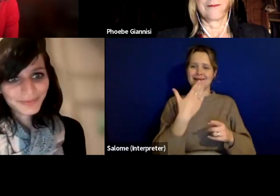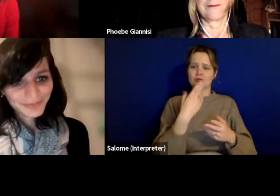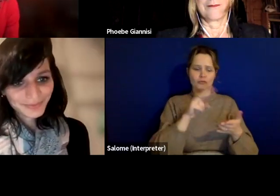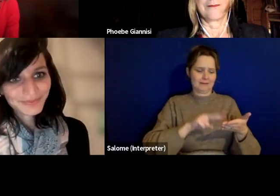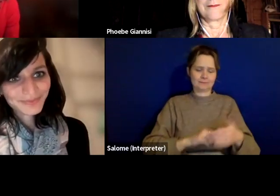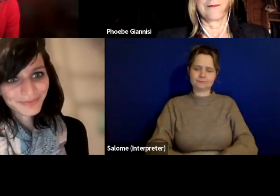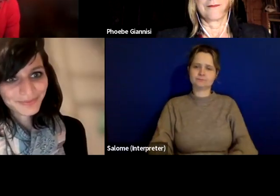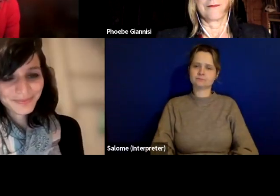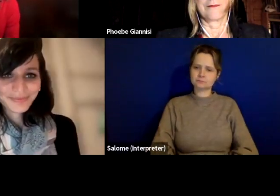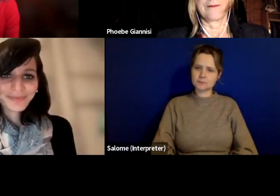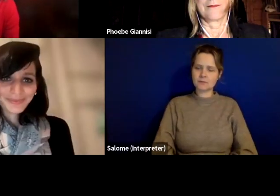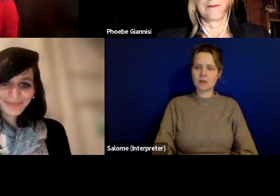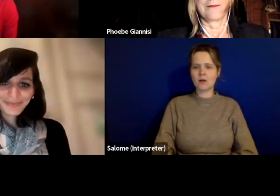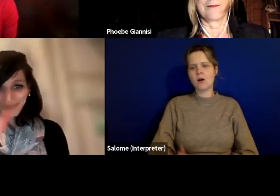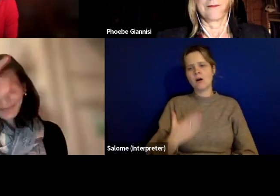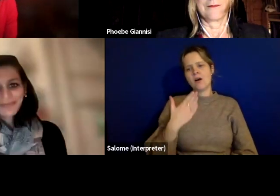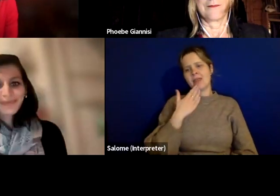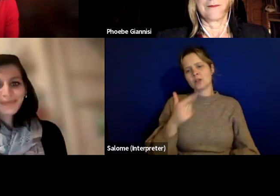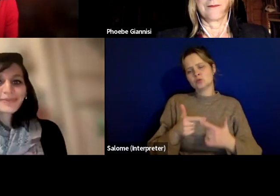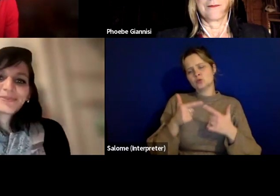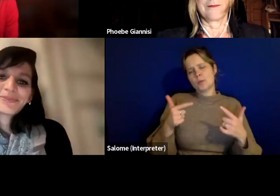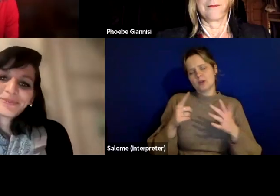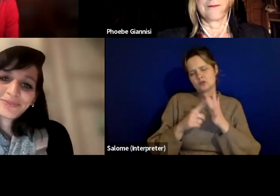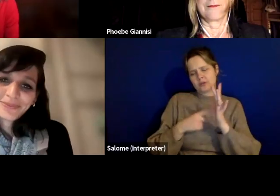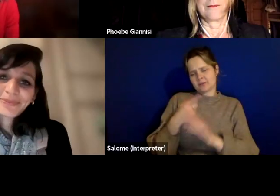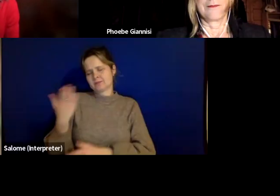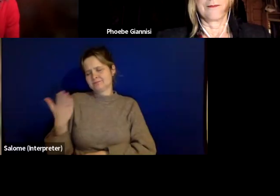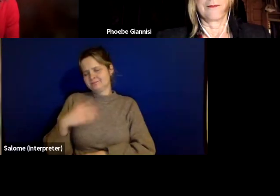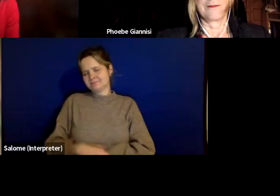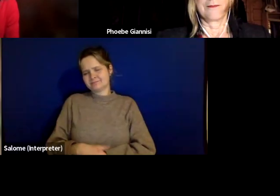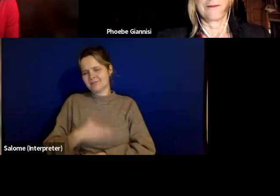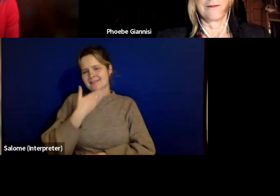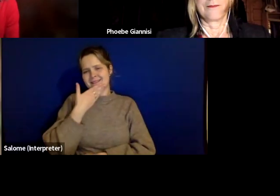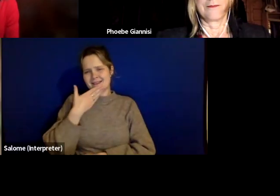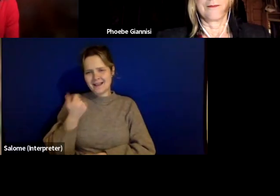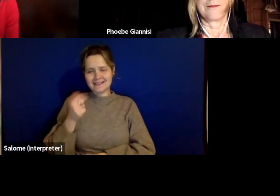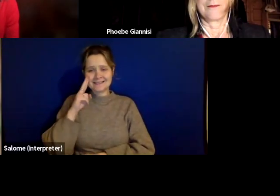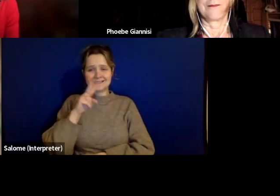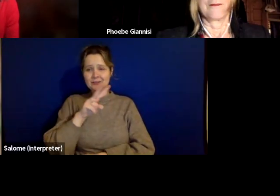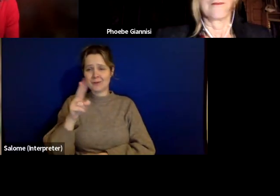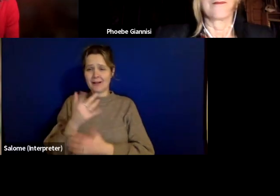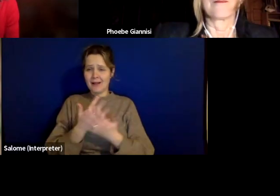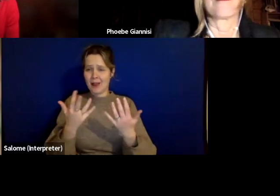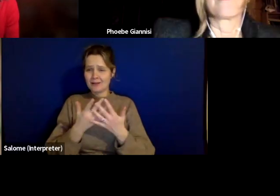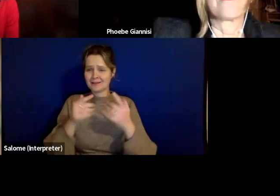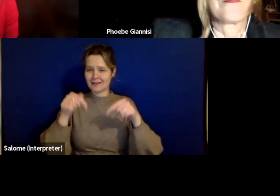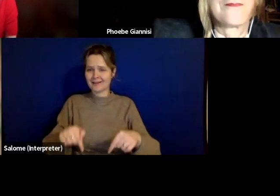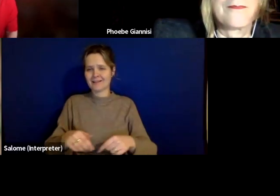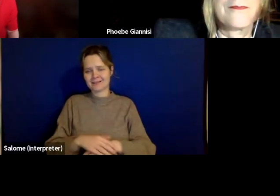Hey, thanks so much, Jessica. It's so nice to see you all, to be here among good friends. Thank